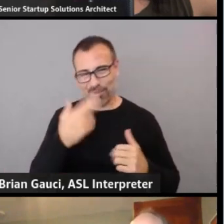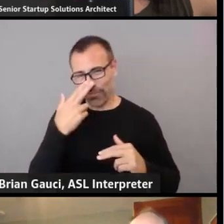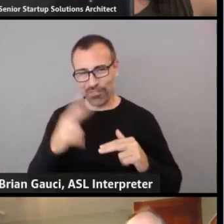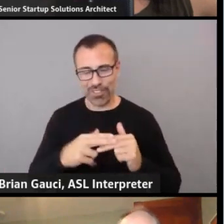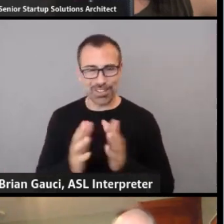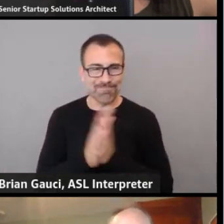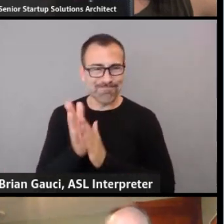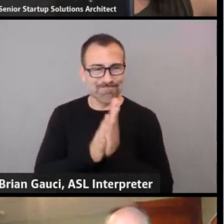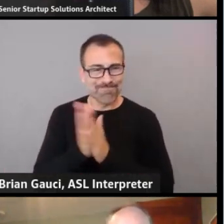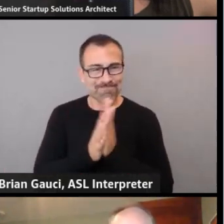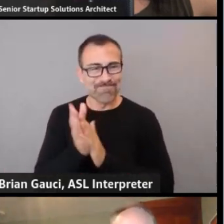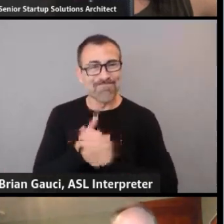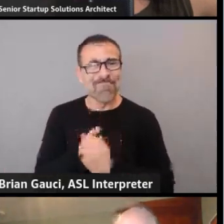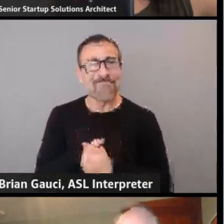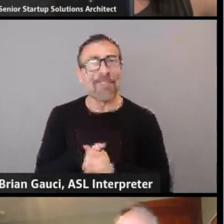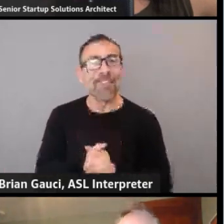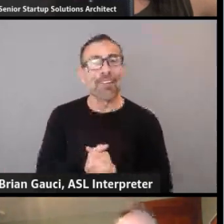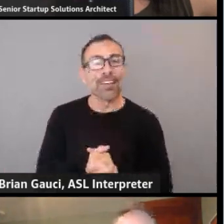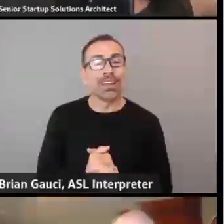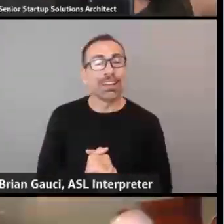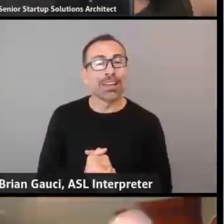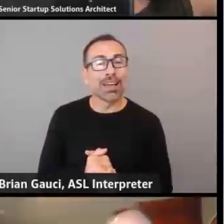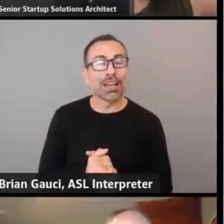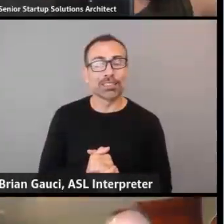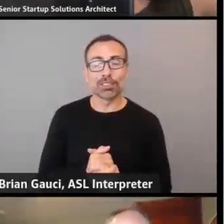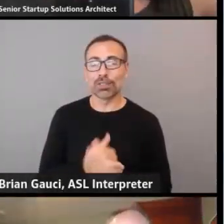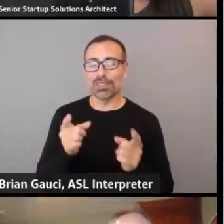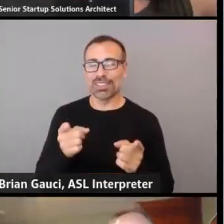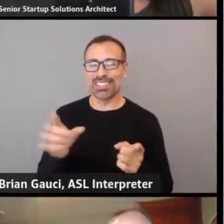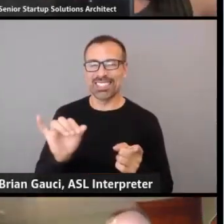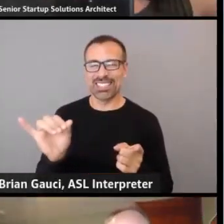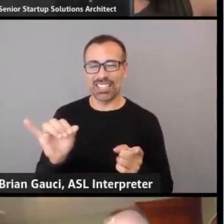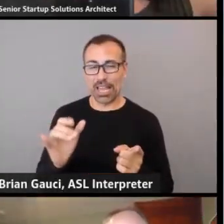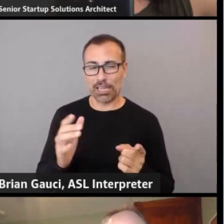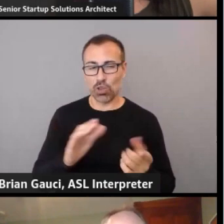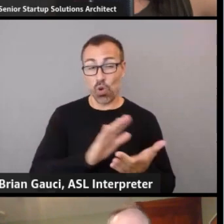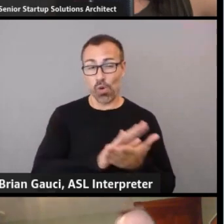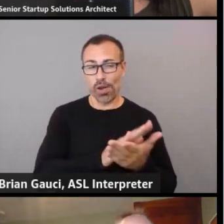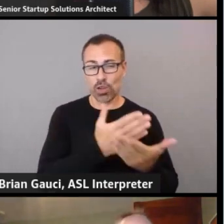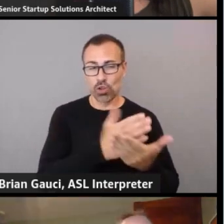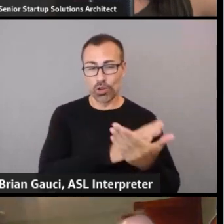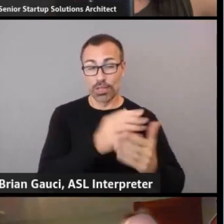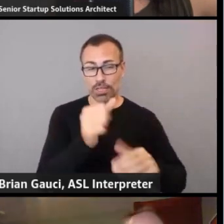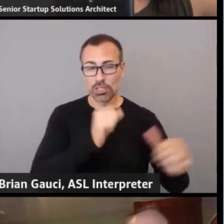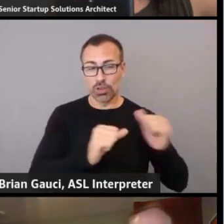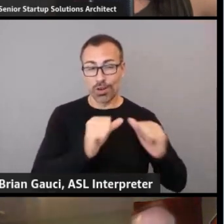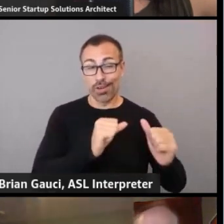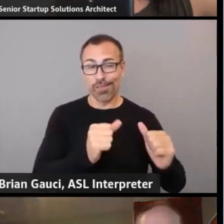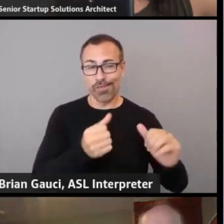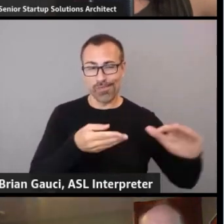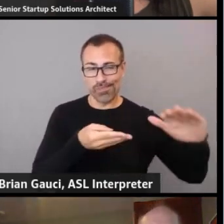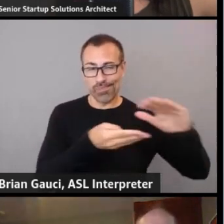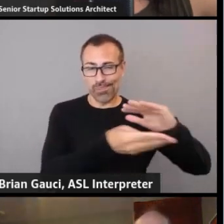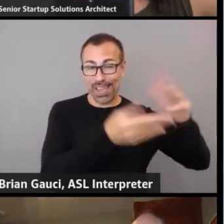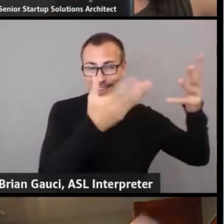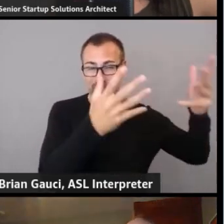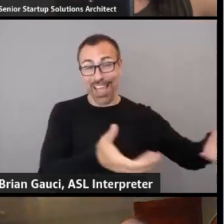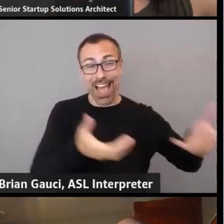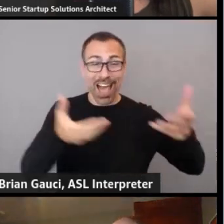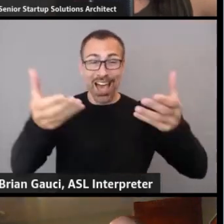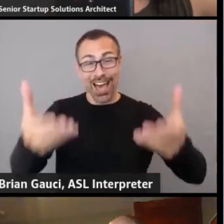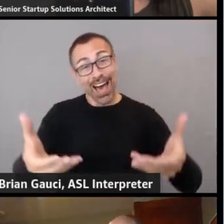I am doing what they do on cooking shows where I baked a pie in advance. So I'm going to show you what the pie looks like. And then we're going to go and make the pie from scratch